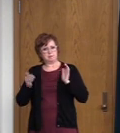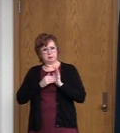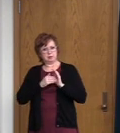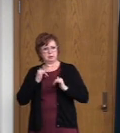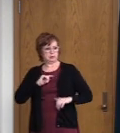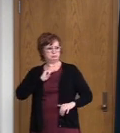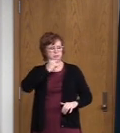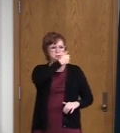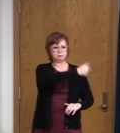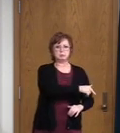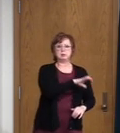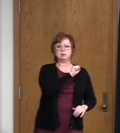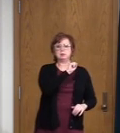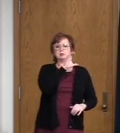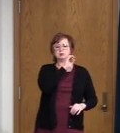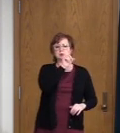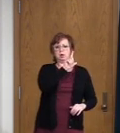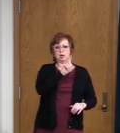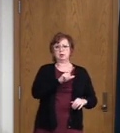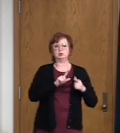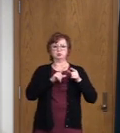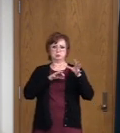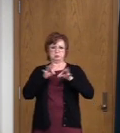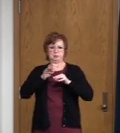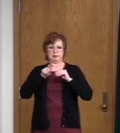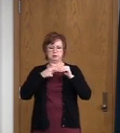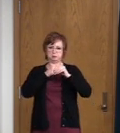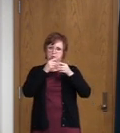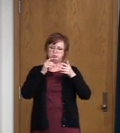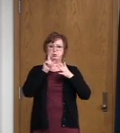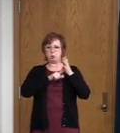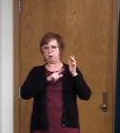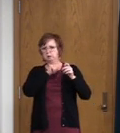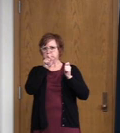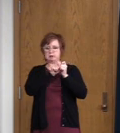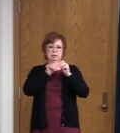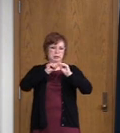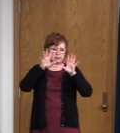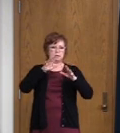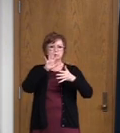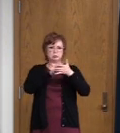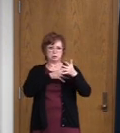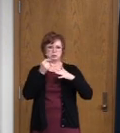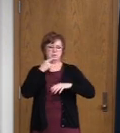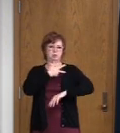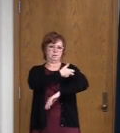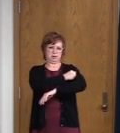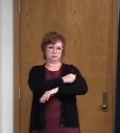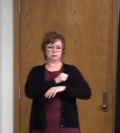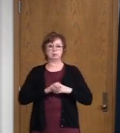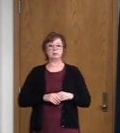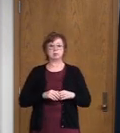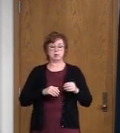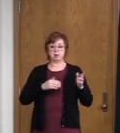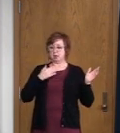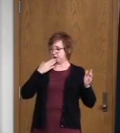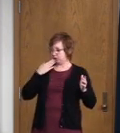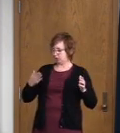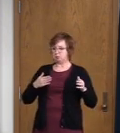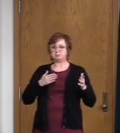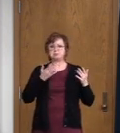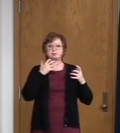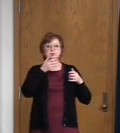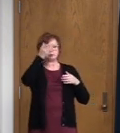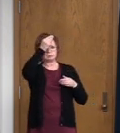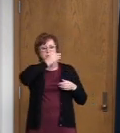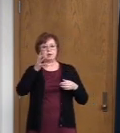mass vaccination. Thanks, Minister. So just before I start with the slide deck, I want to make sure folks know that our Chief